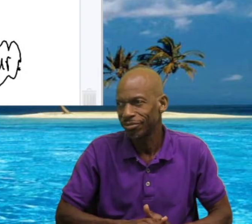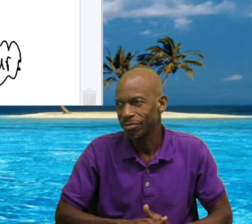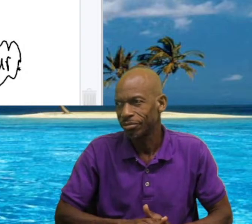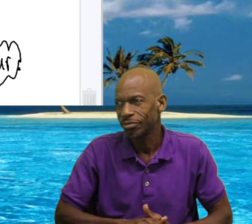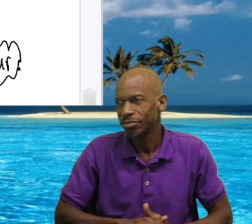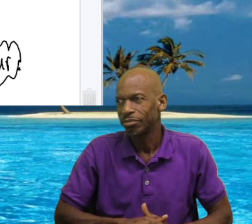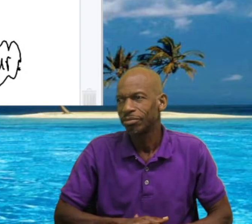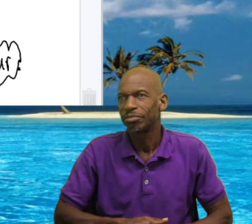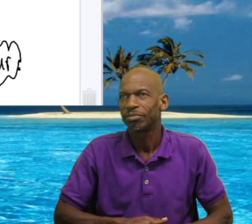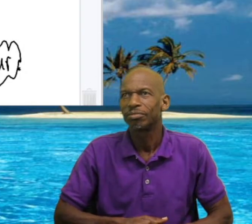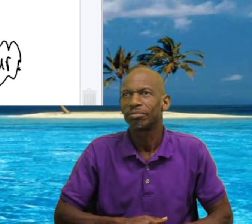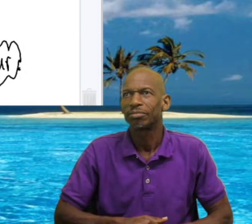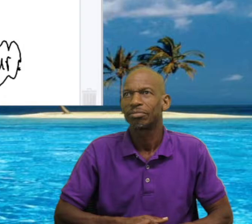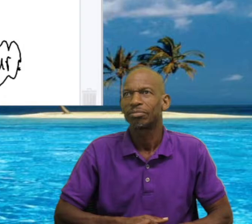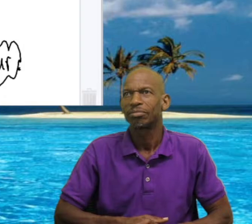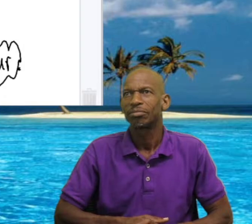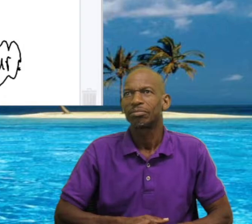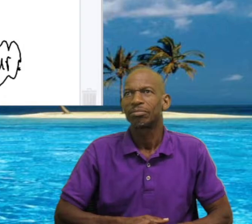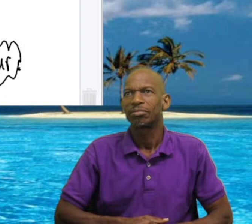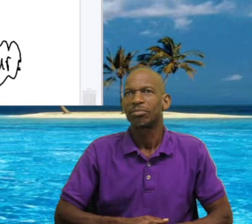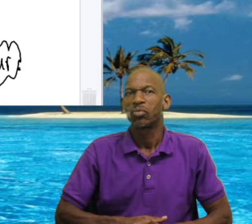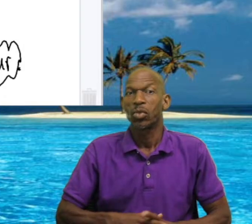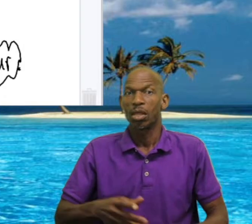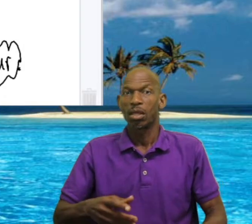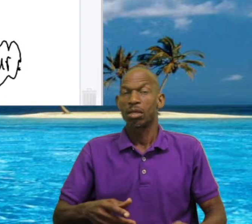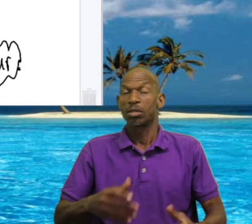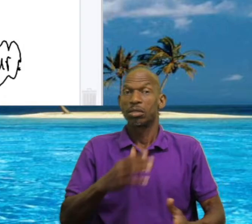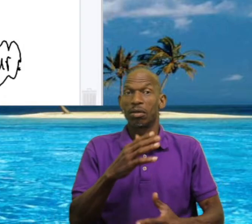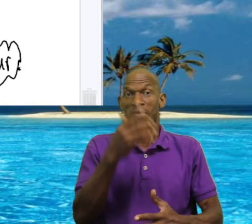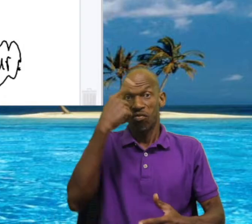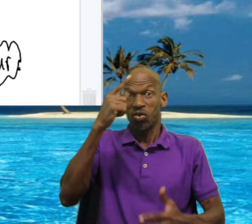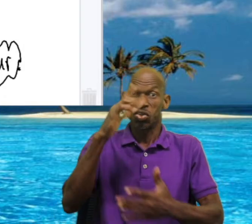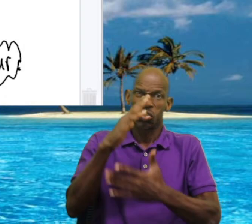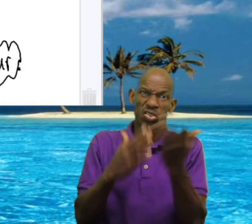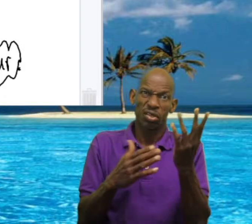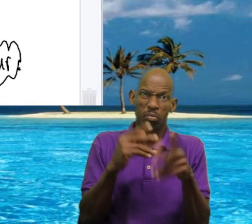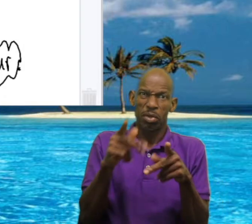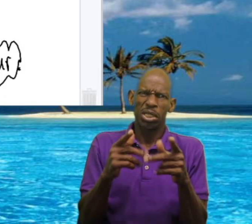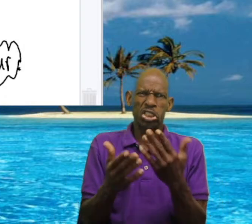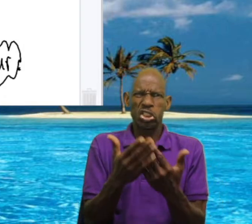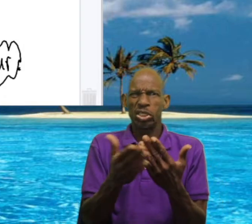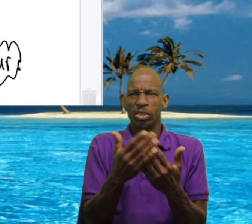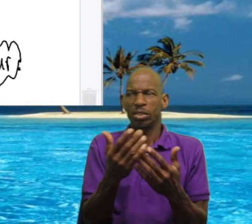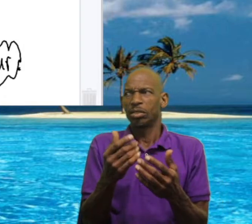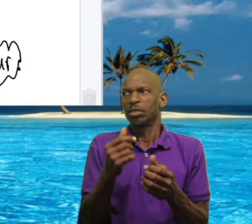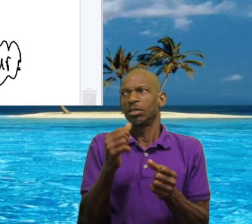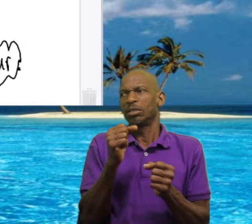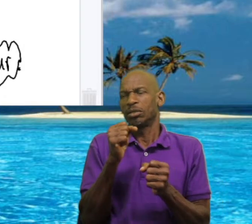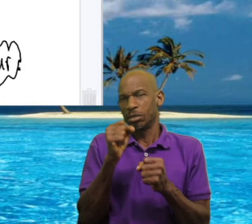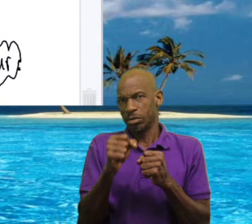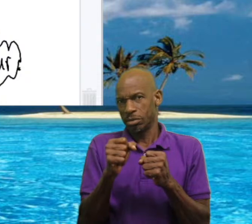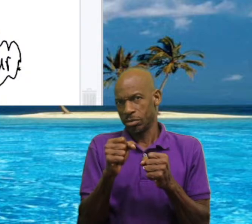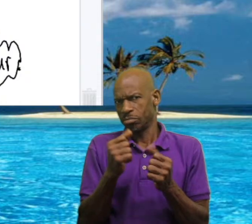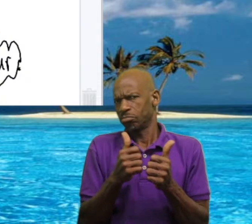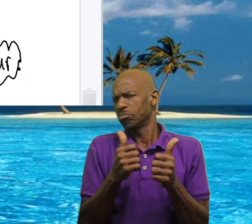Now, I want to give some people some challenge. You can realize it is easy. And I am so happy.